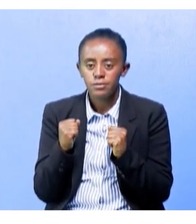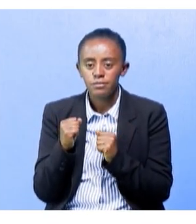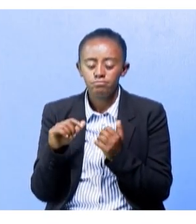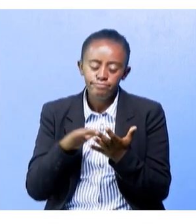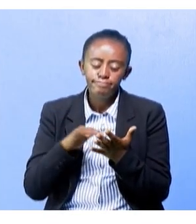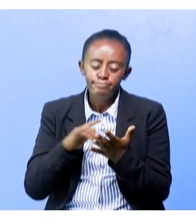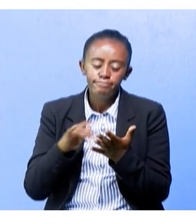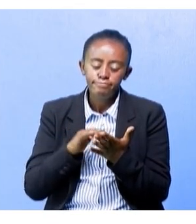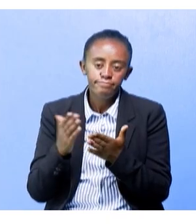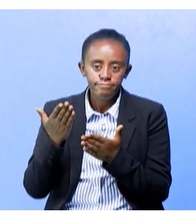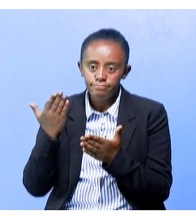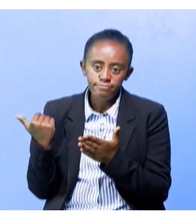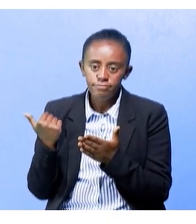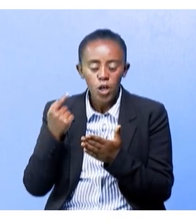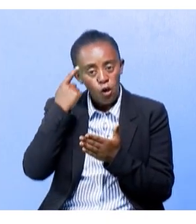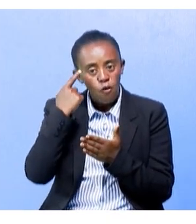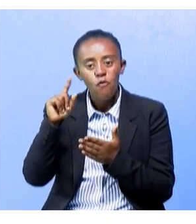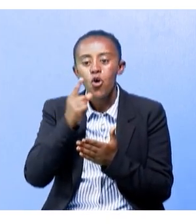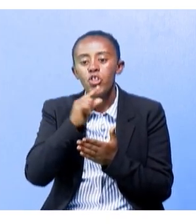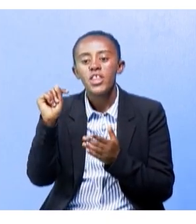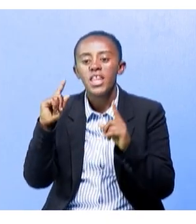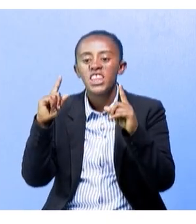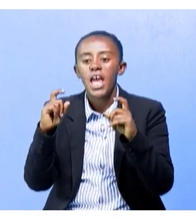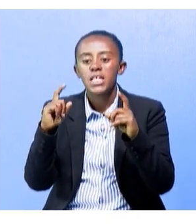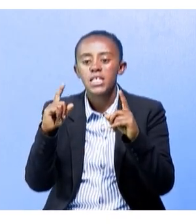for the test.